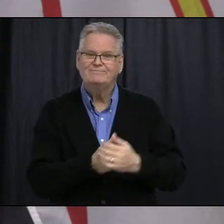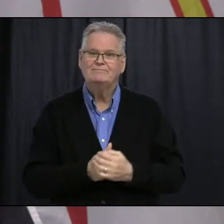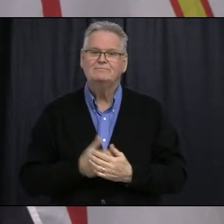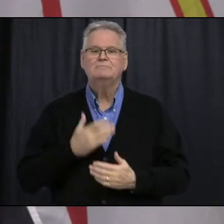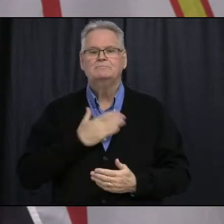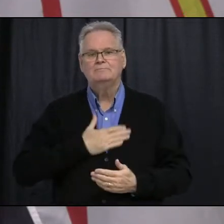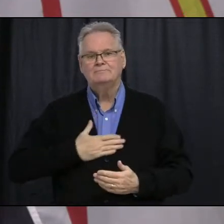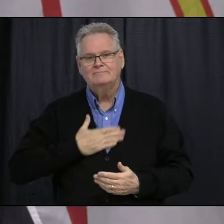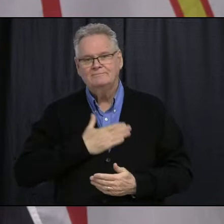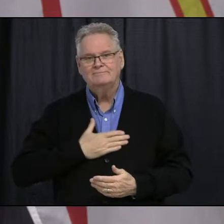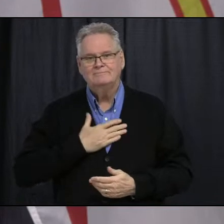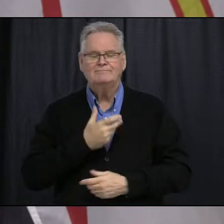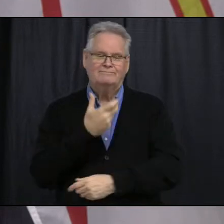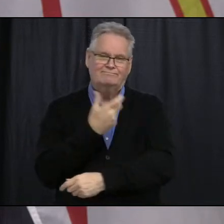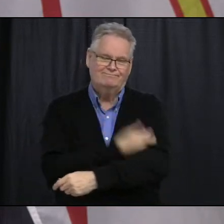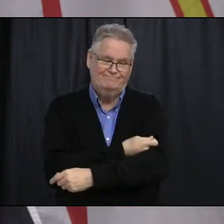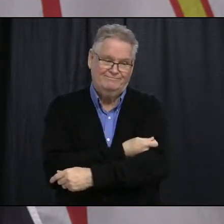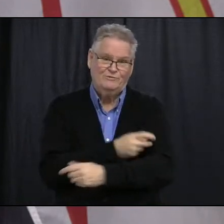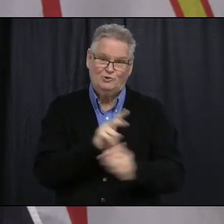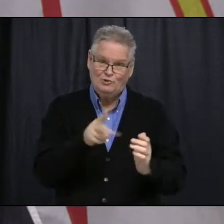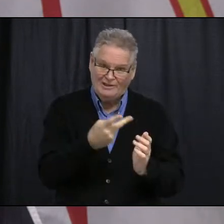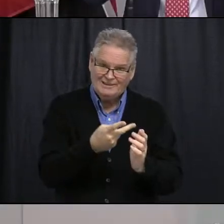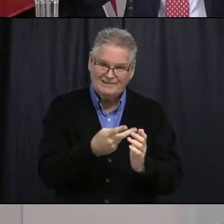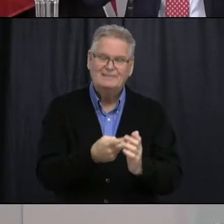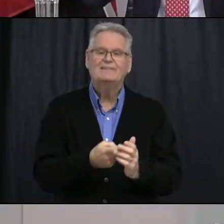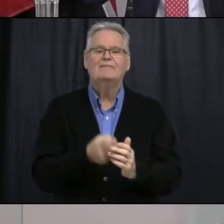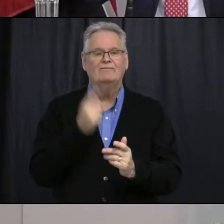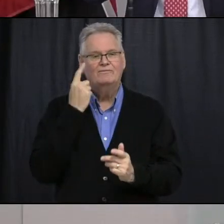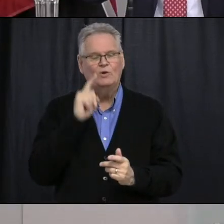Hold fast, Newfoundland and Labrador. Thank you.